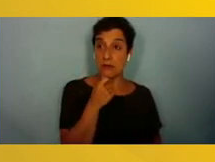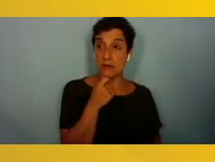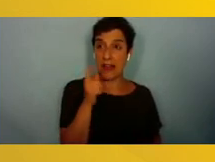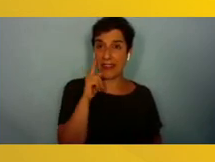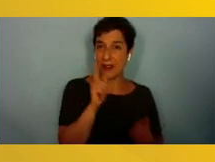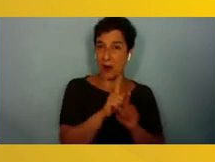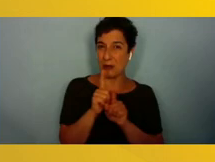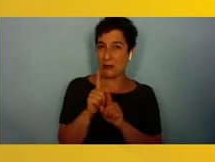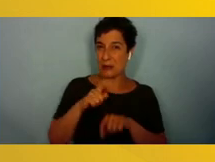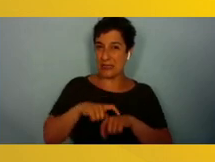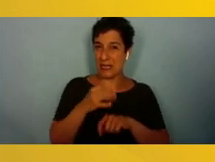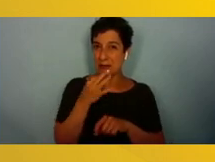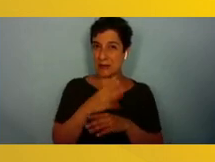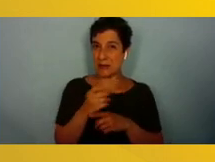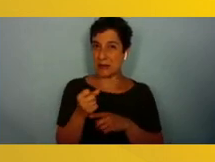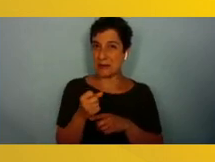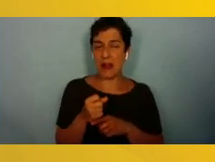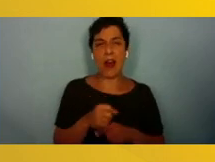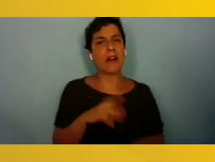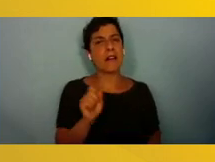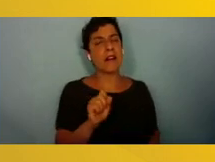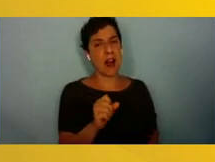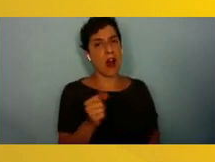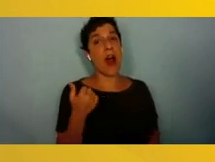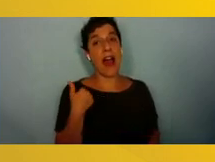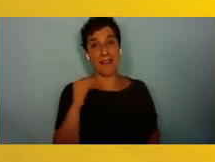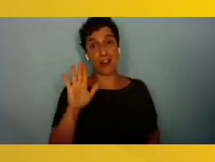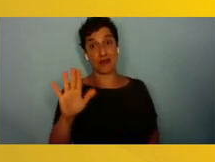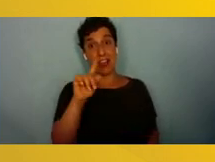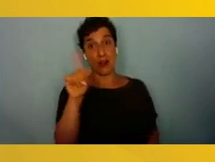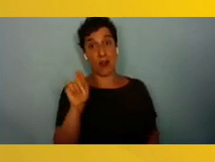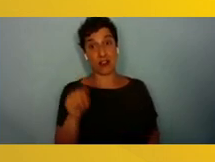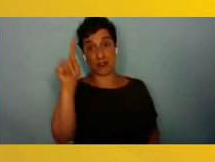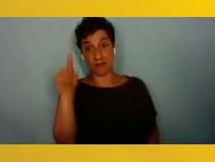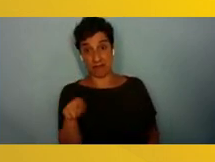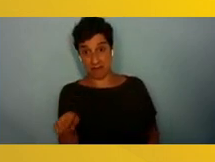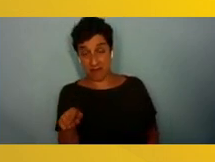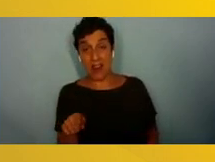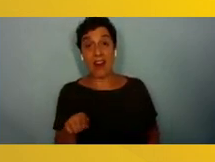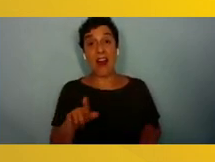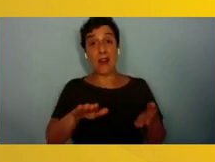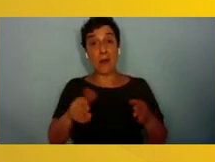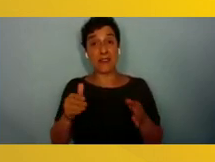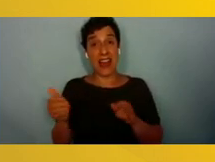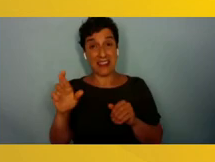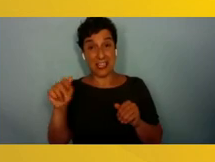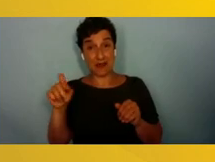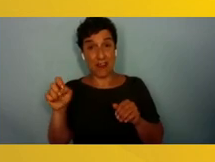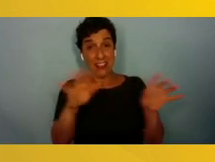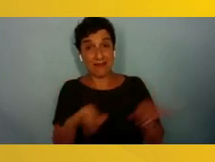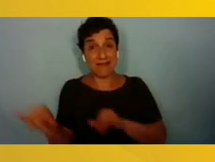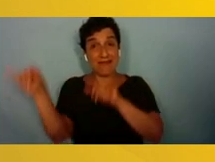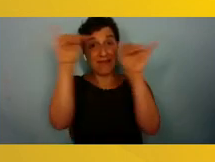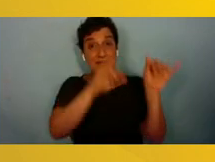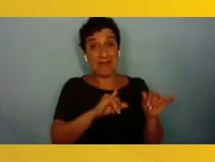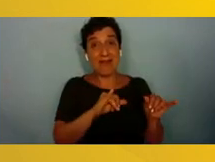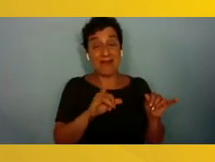time. Yeah, there's a great question about is the mortality rate similar across species?